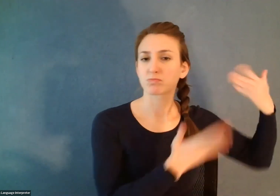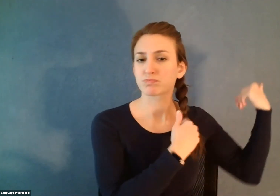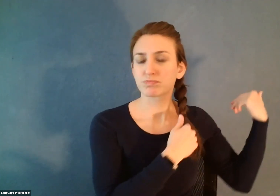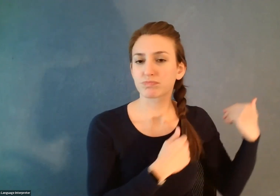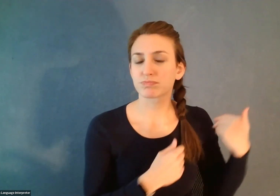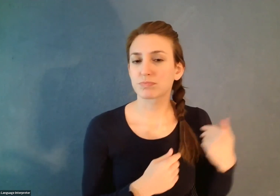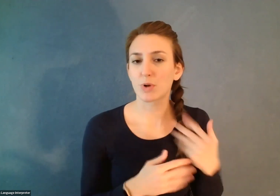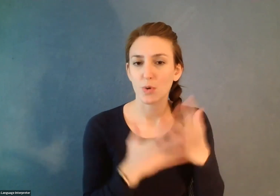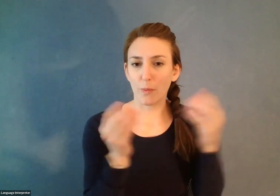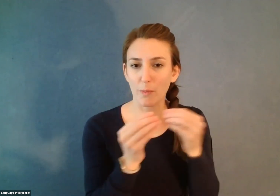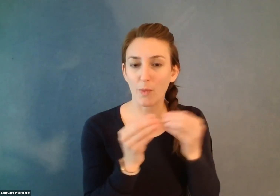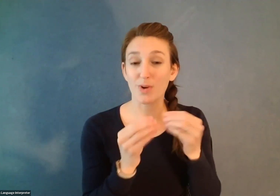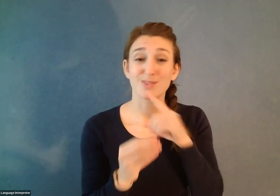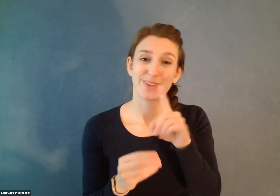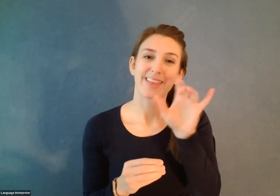we can